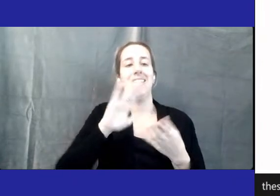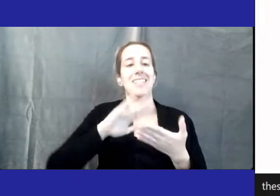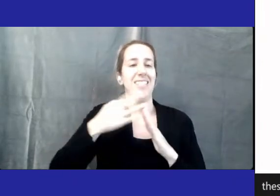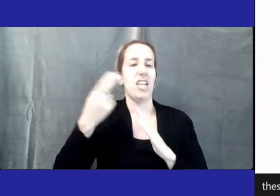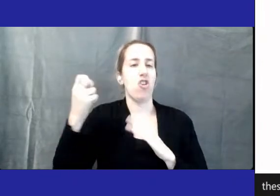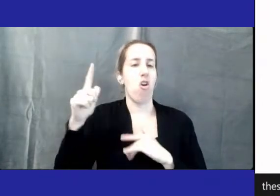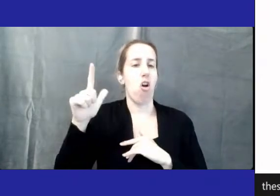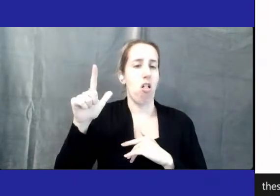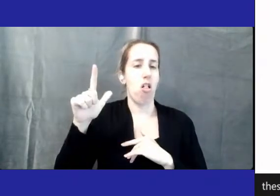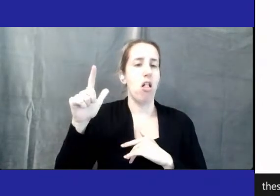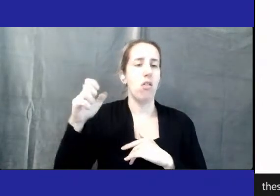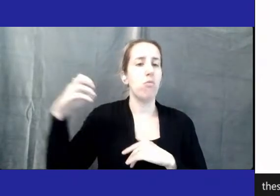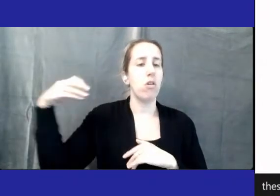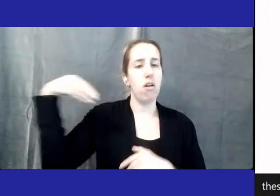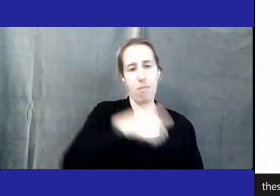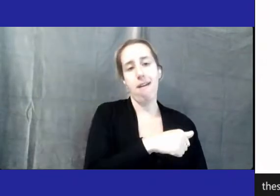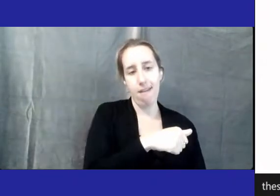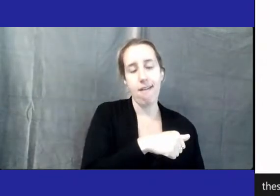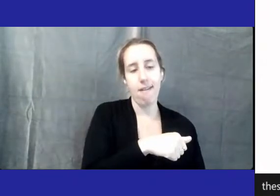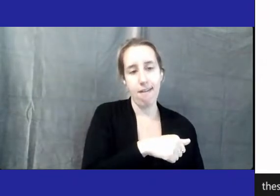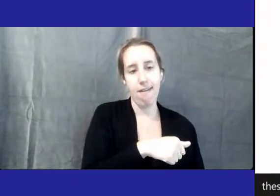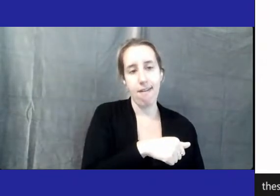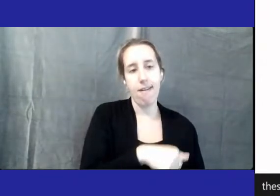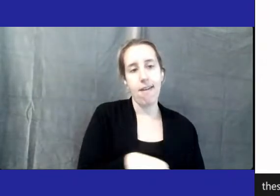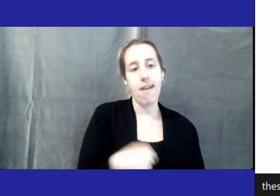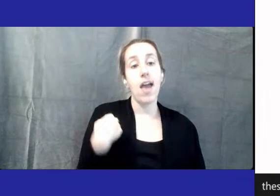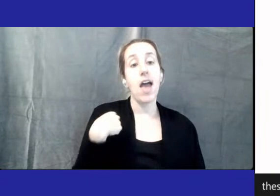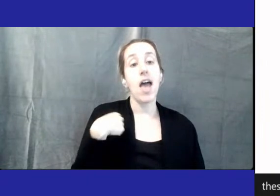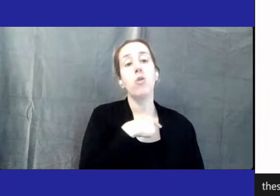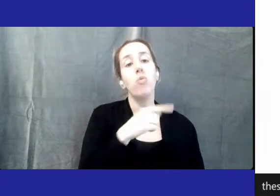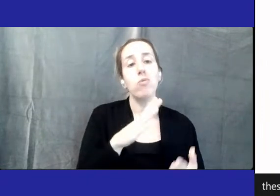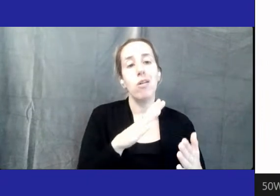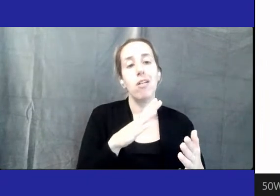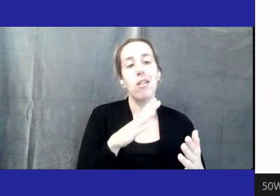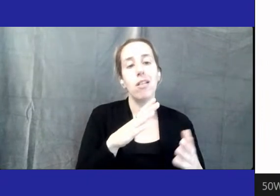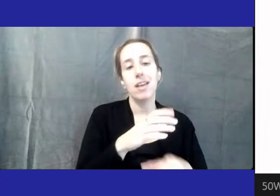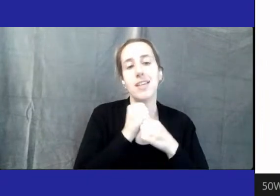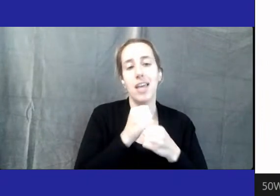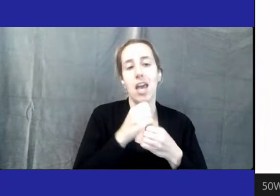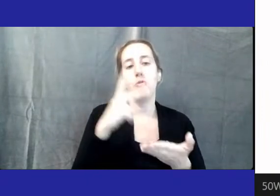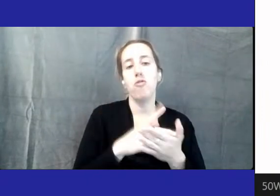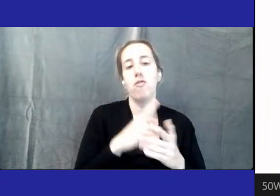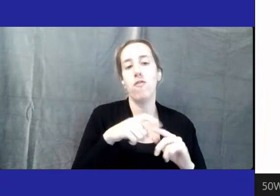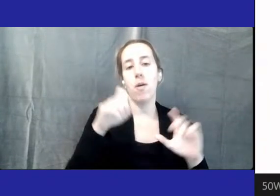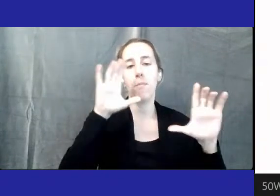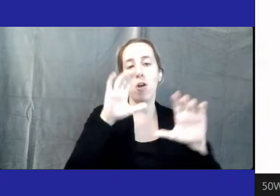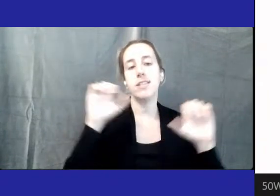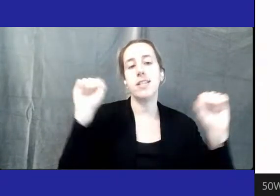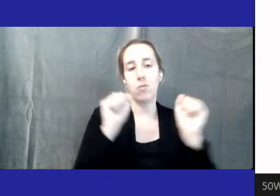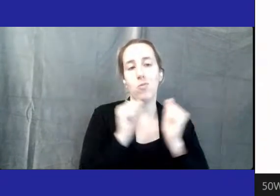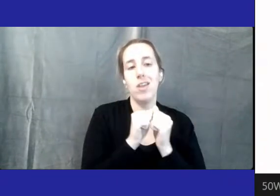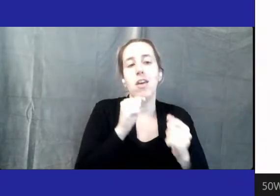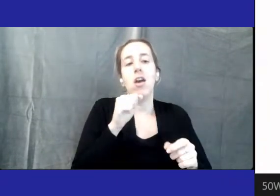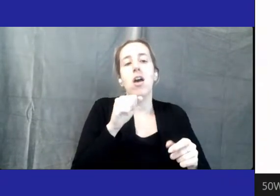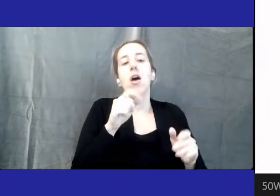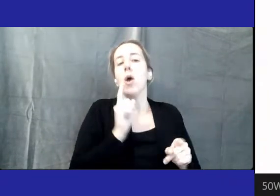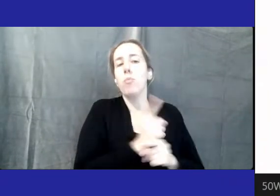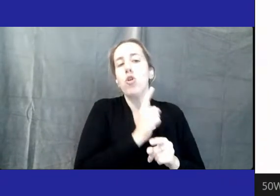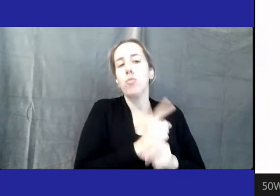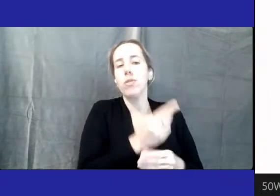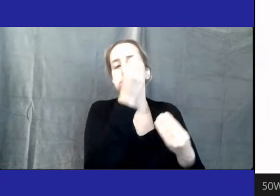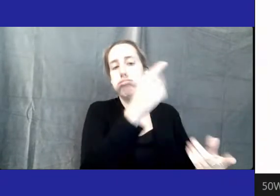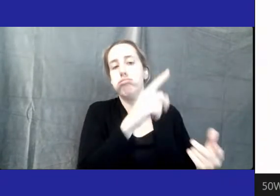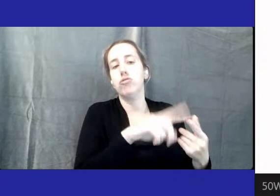notification. We will receive approval from the president with appropriate notification to the board if the contract were to be activated, and we are hoping to enter into contract